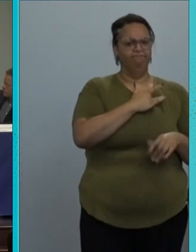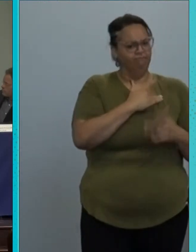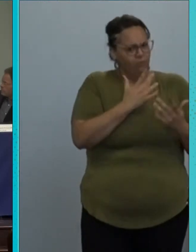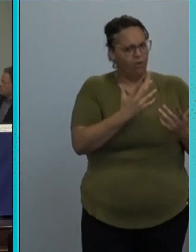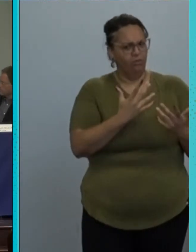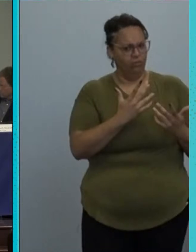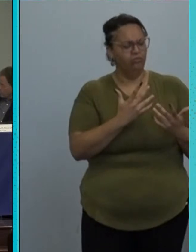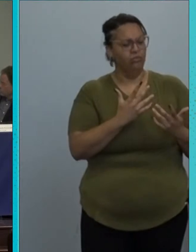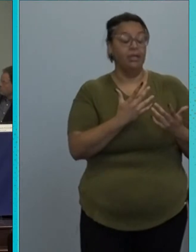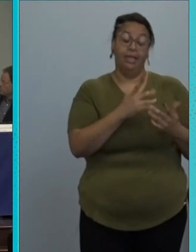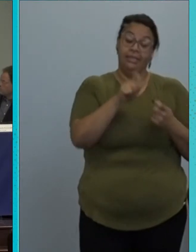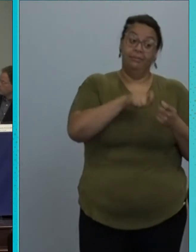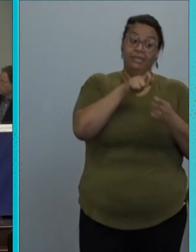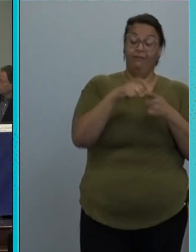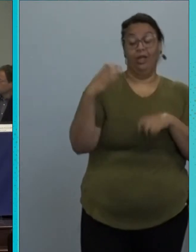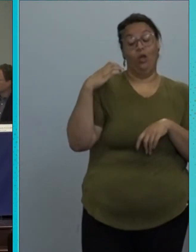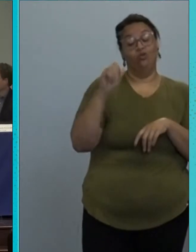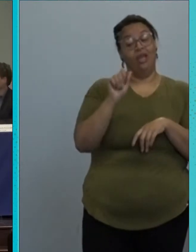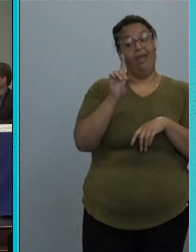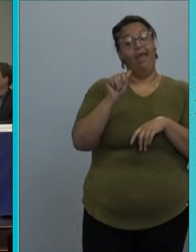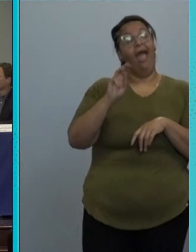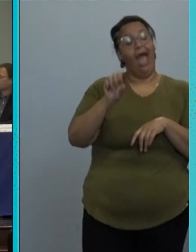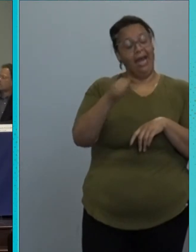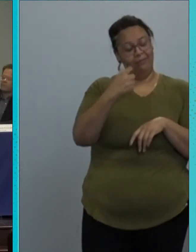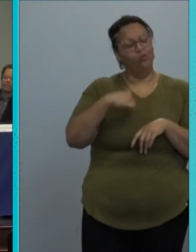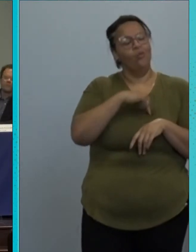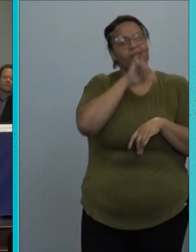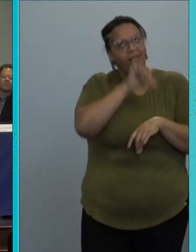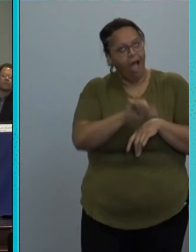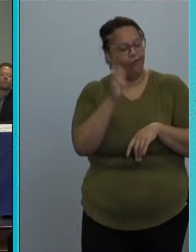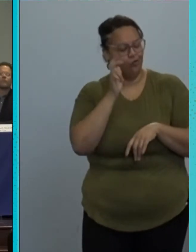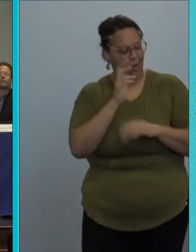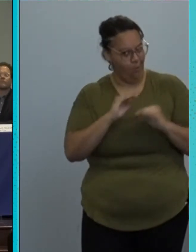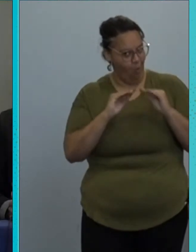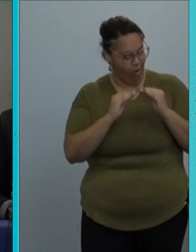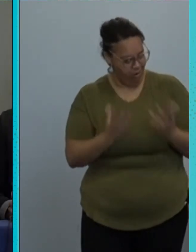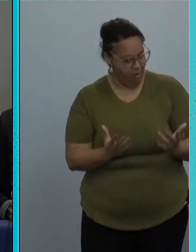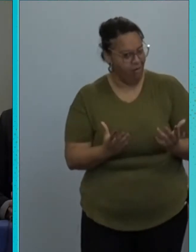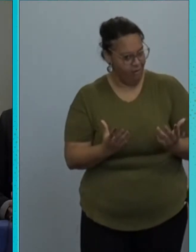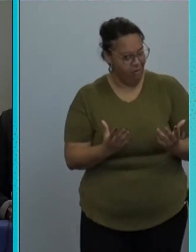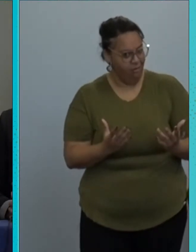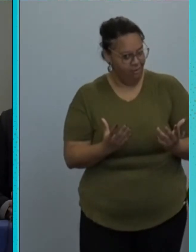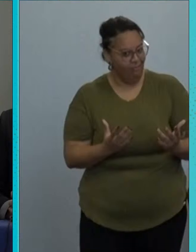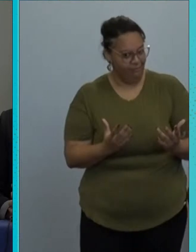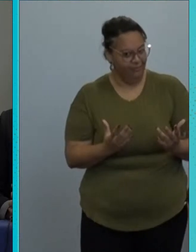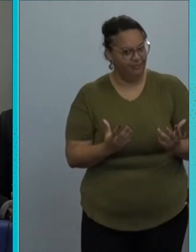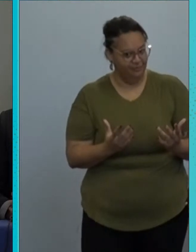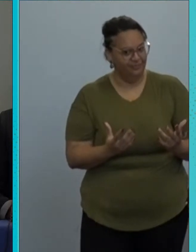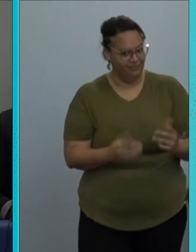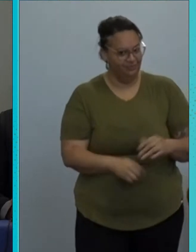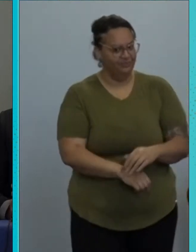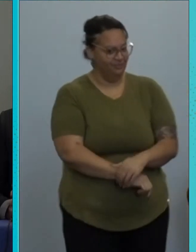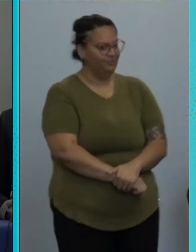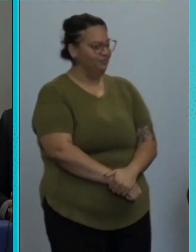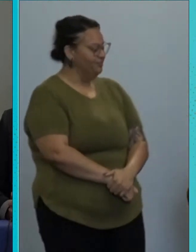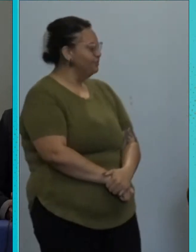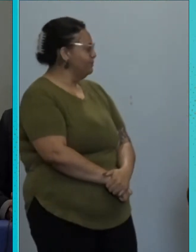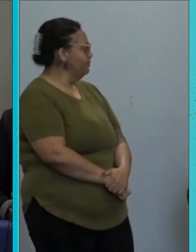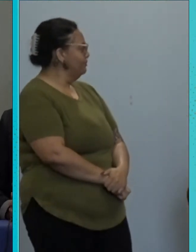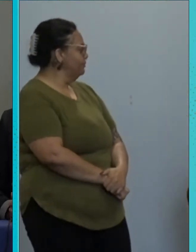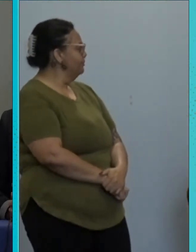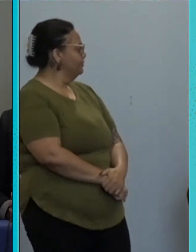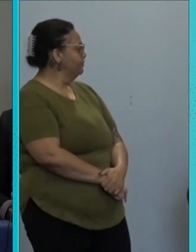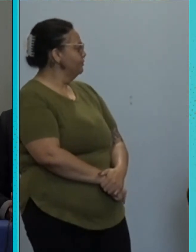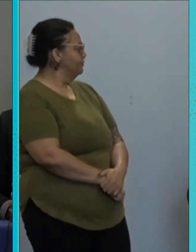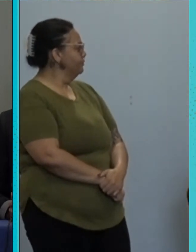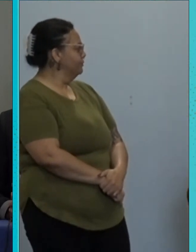especially Coach Adams, we'd love to hear. Yeah, it really starts with camp. That's the most important, to start off